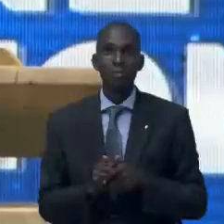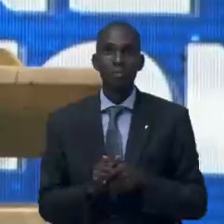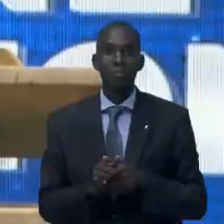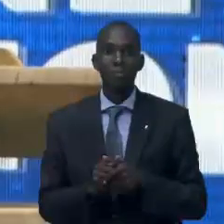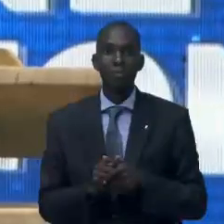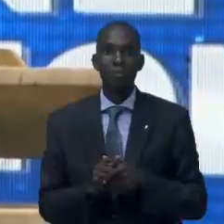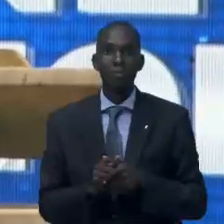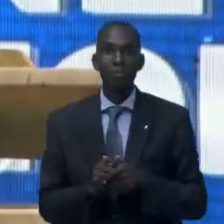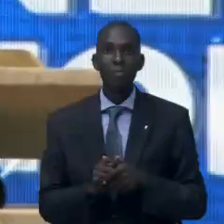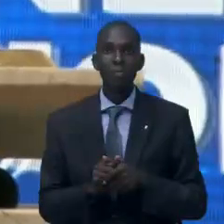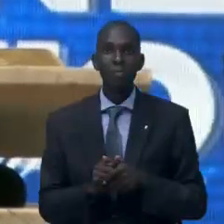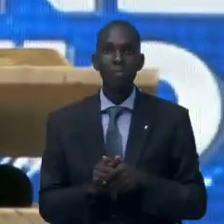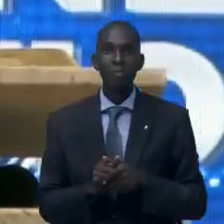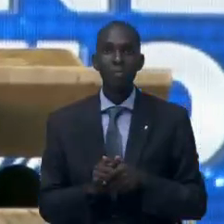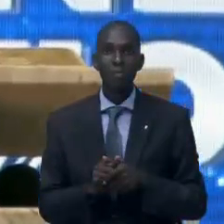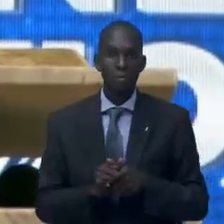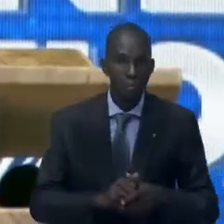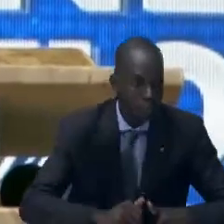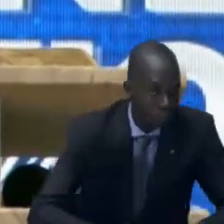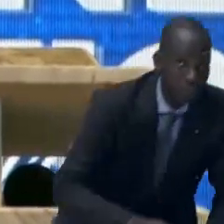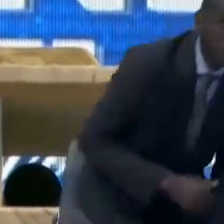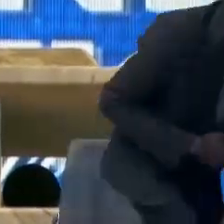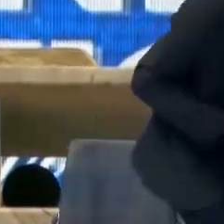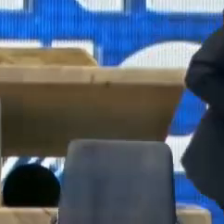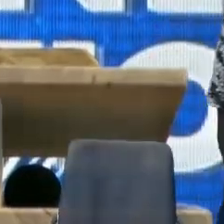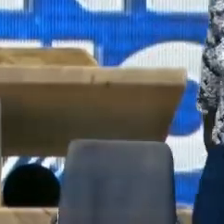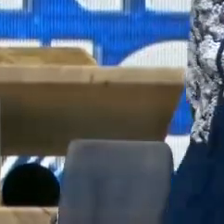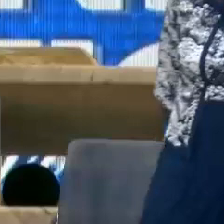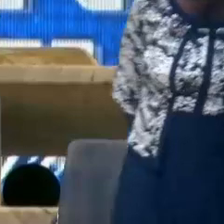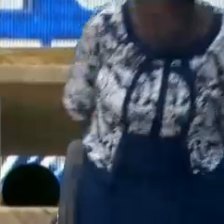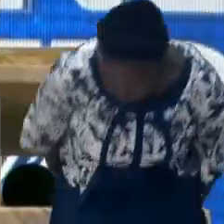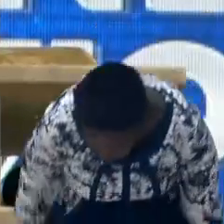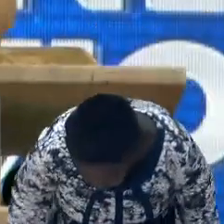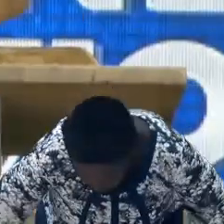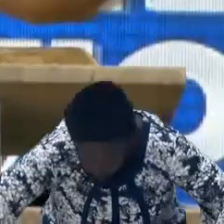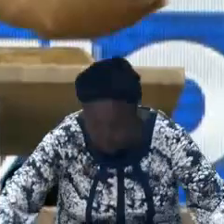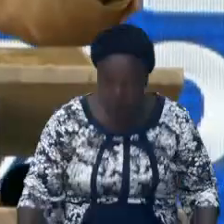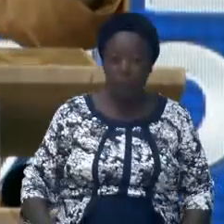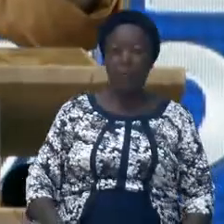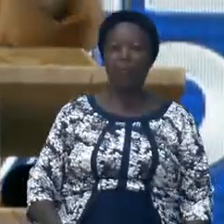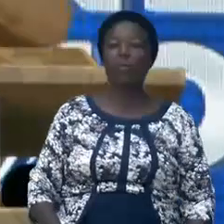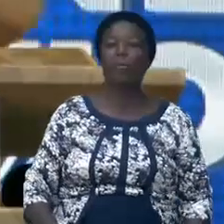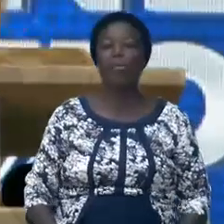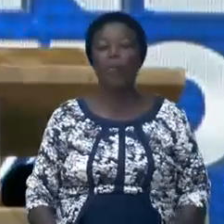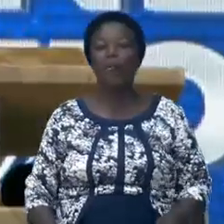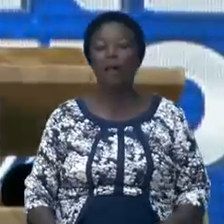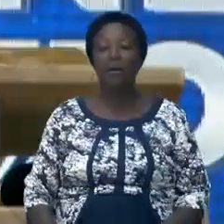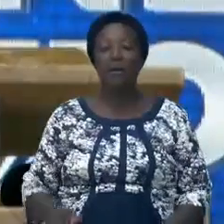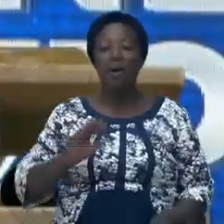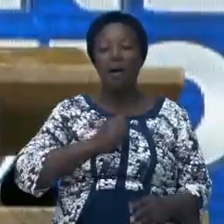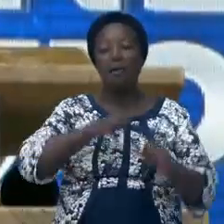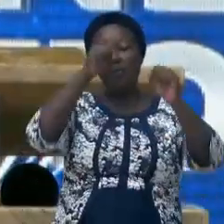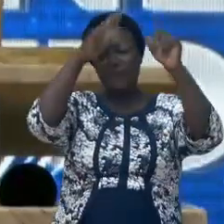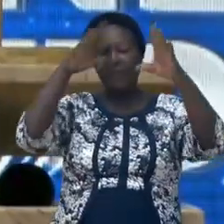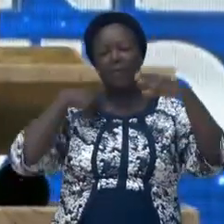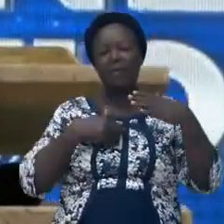never fail. The power to save, the power to heal, the power to deliver, and the power to set the captives